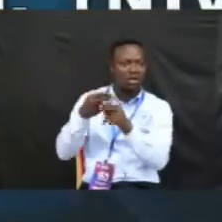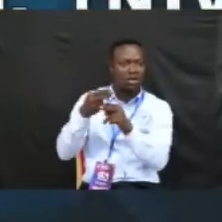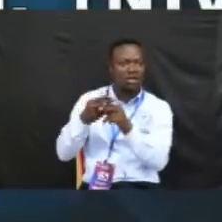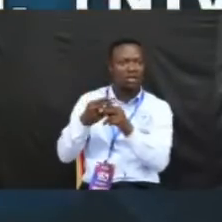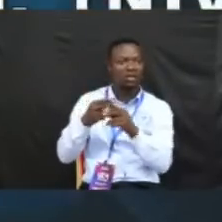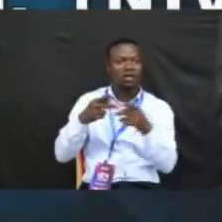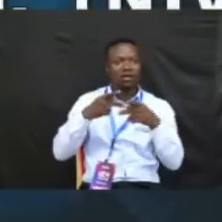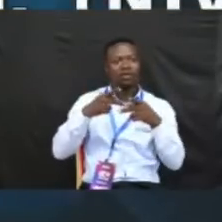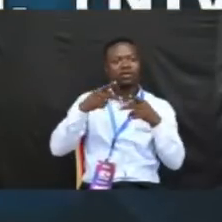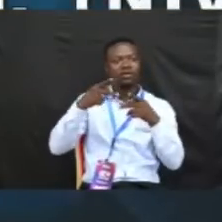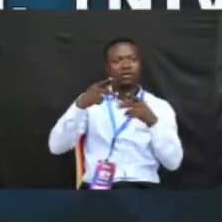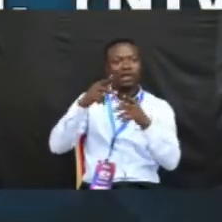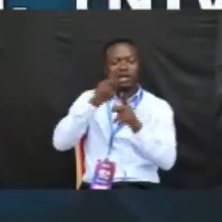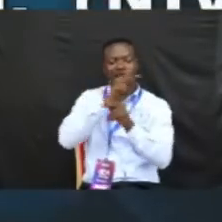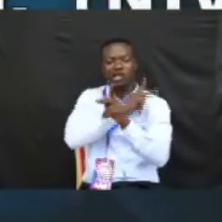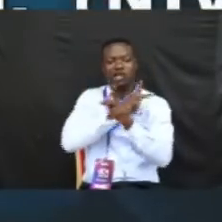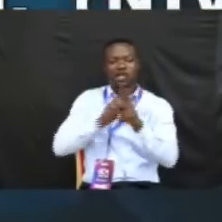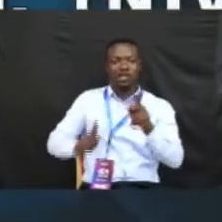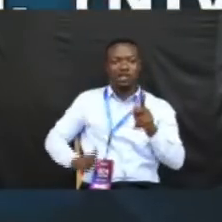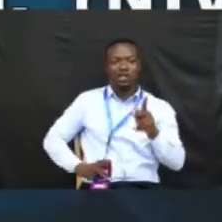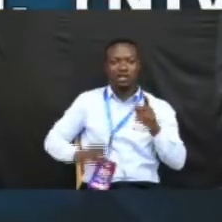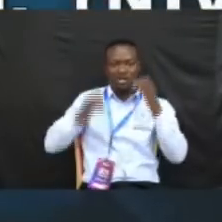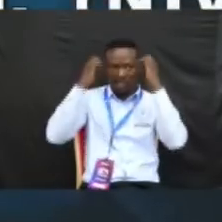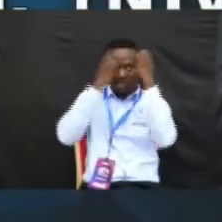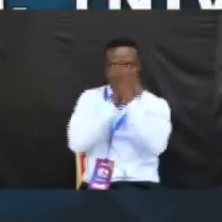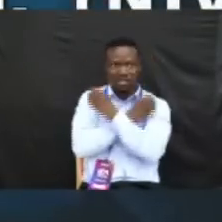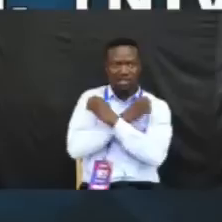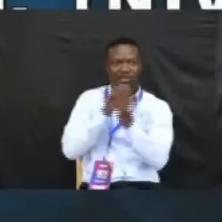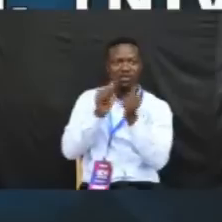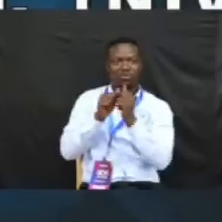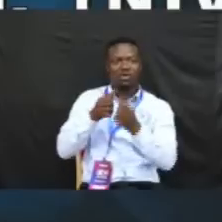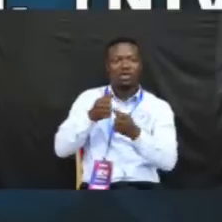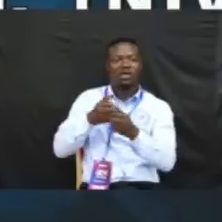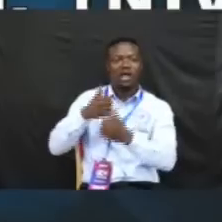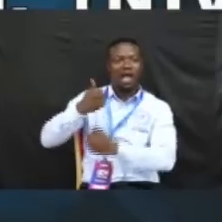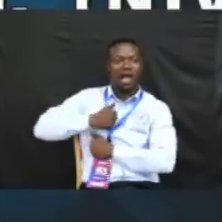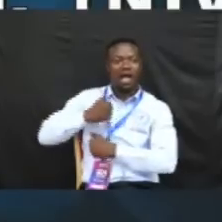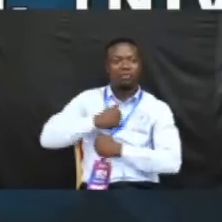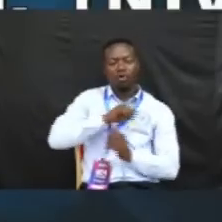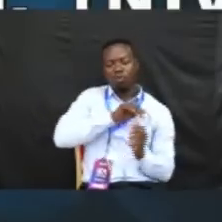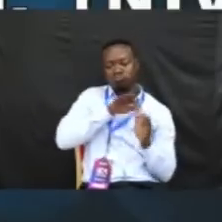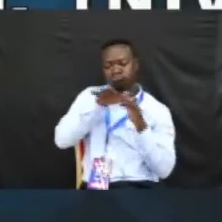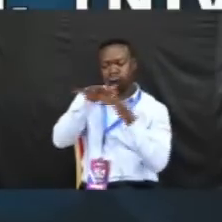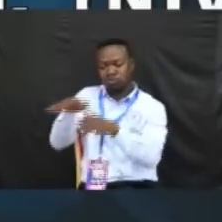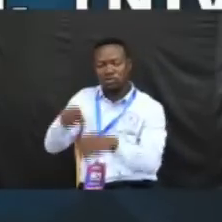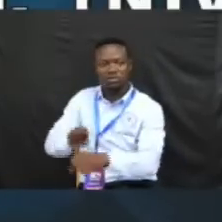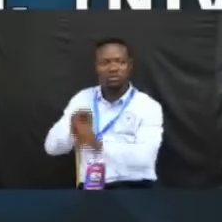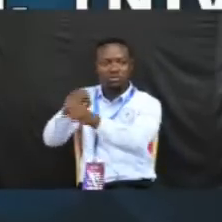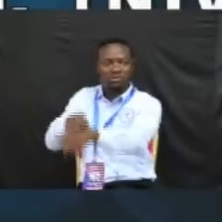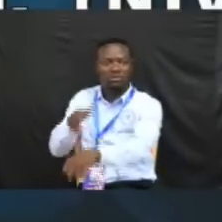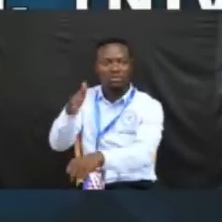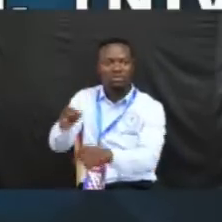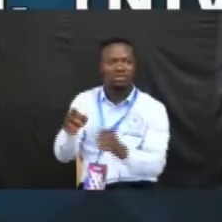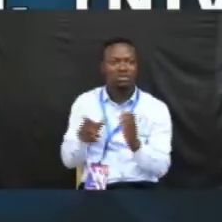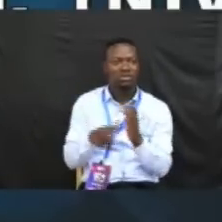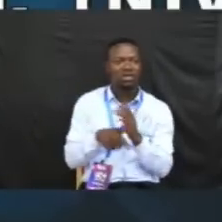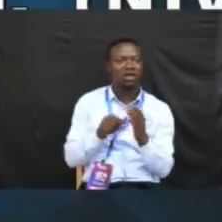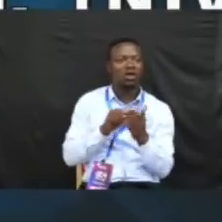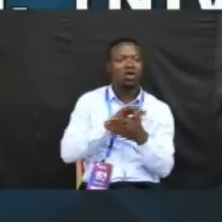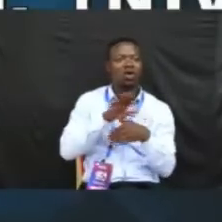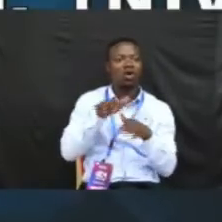Pharaoh's chariot and his army. He has harled into the sea. The best of the Pharaoh's